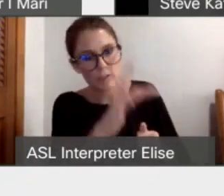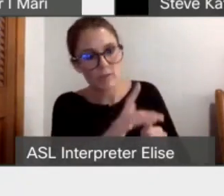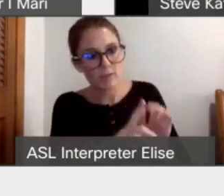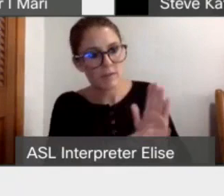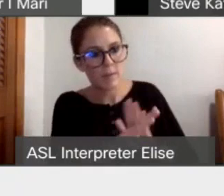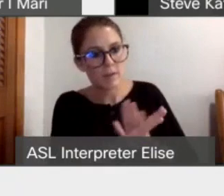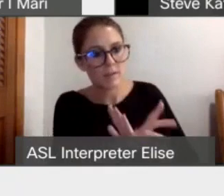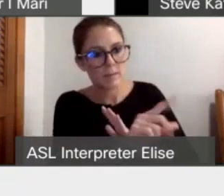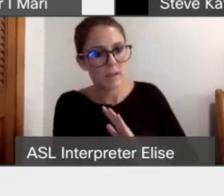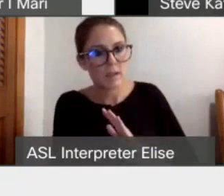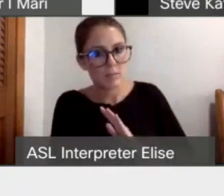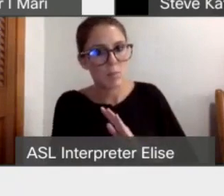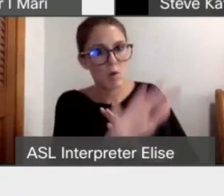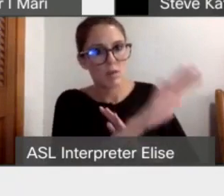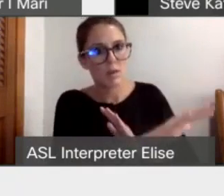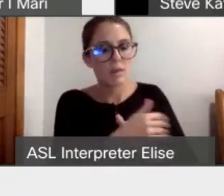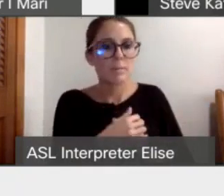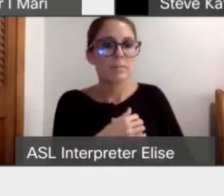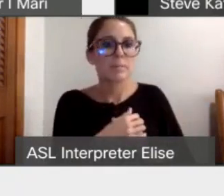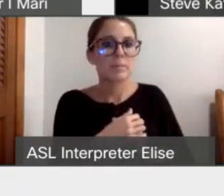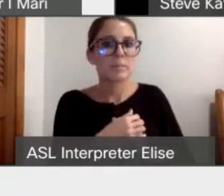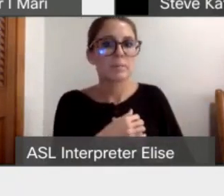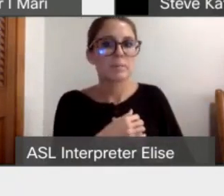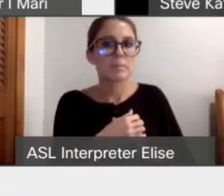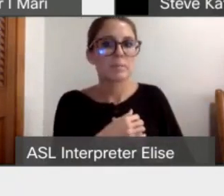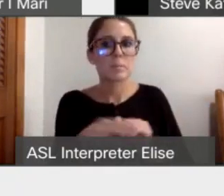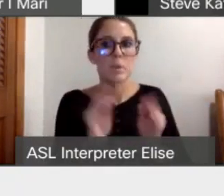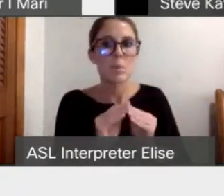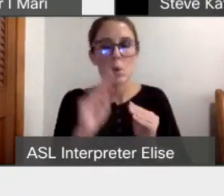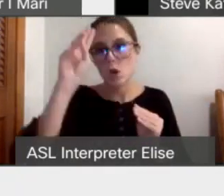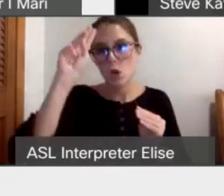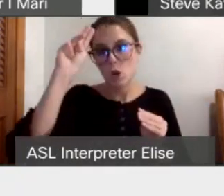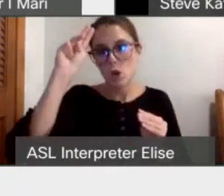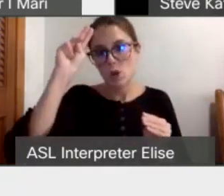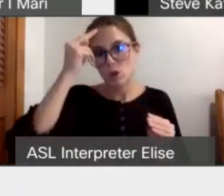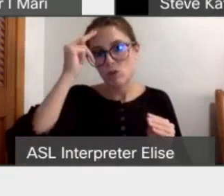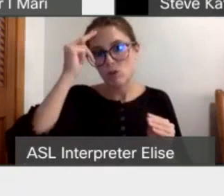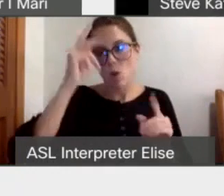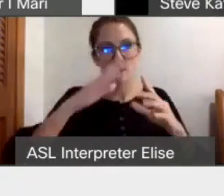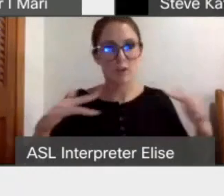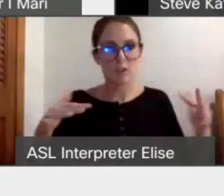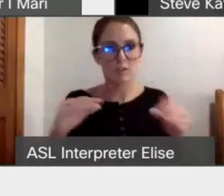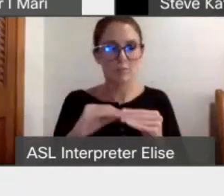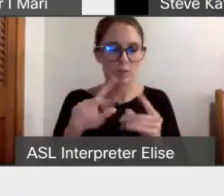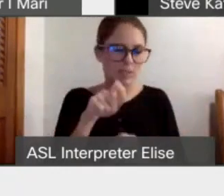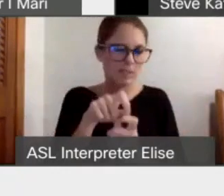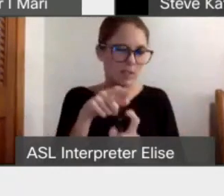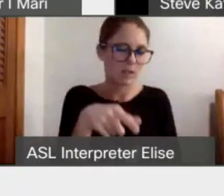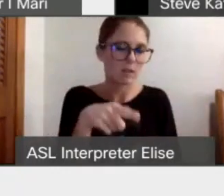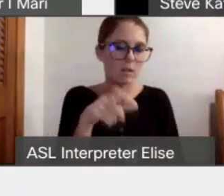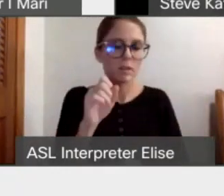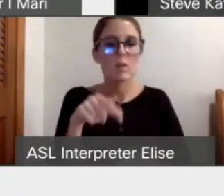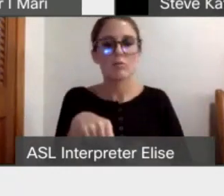and certainly with those who are neurodiverse more specifically. So again, this is an area that I